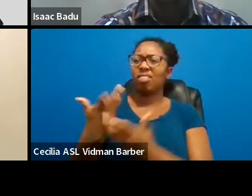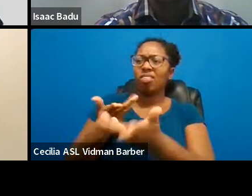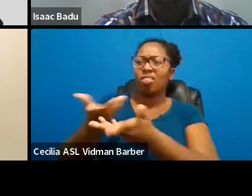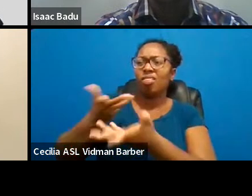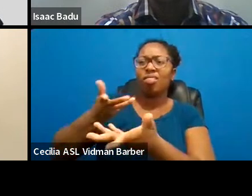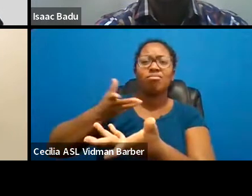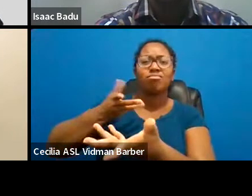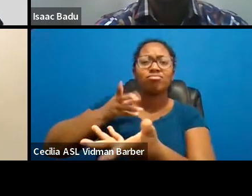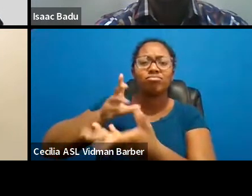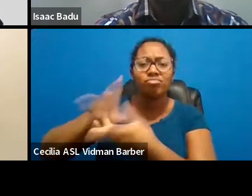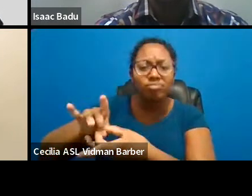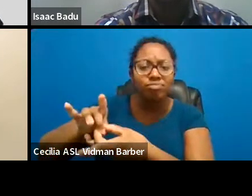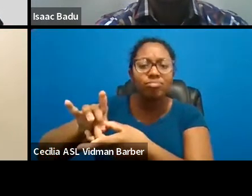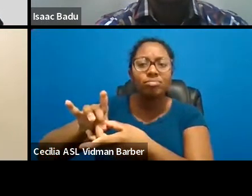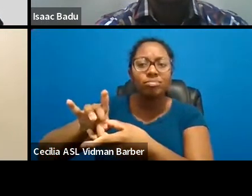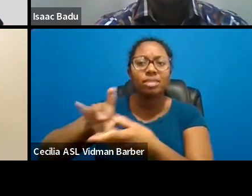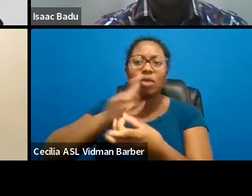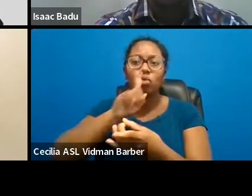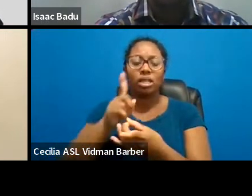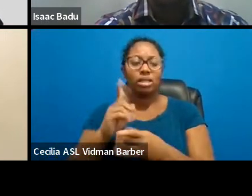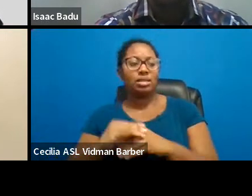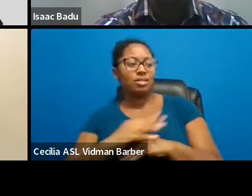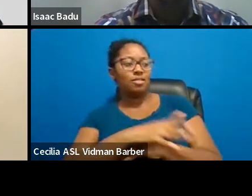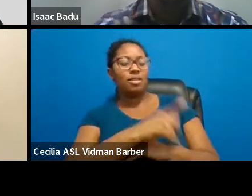it really motivates them.